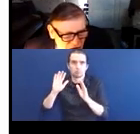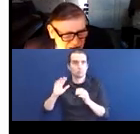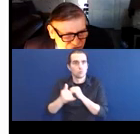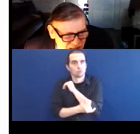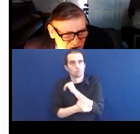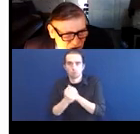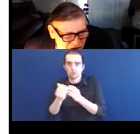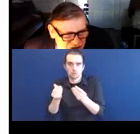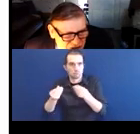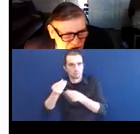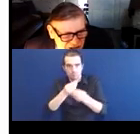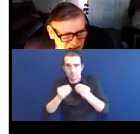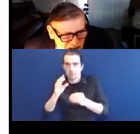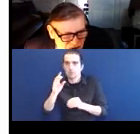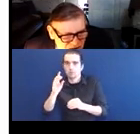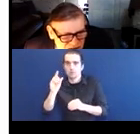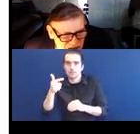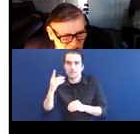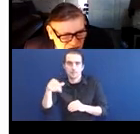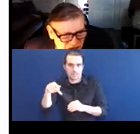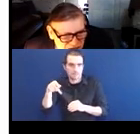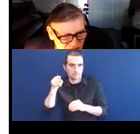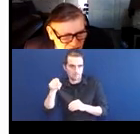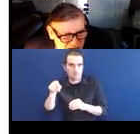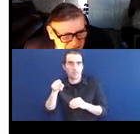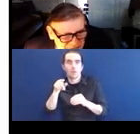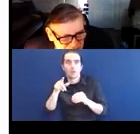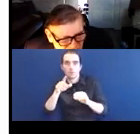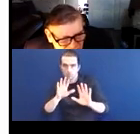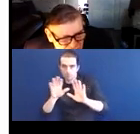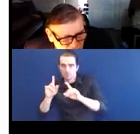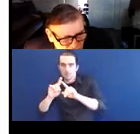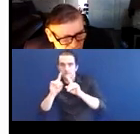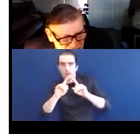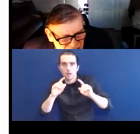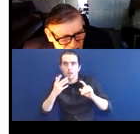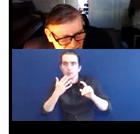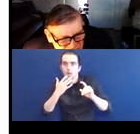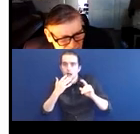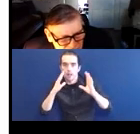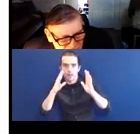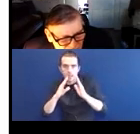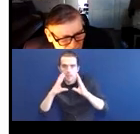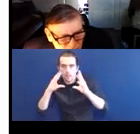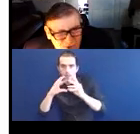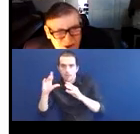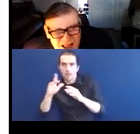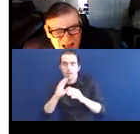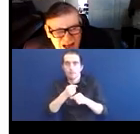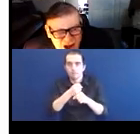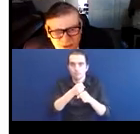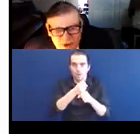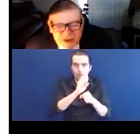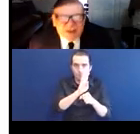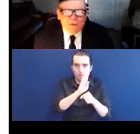dark red, orange, yellow, light green, dark green, turquoise, light blue, dark blue.